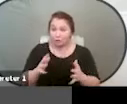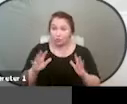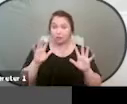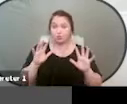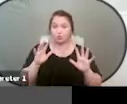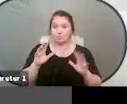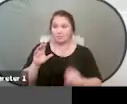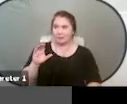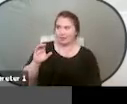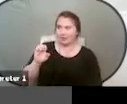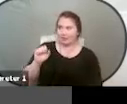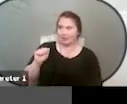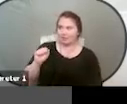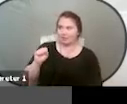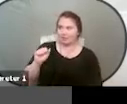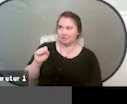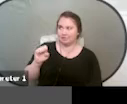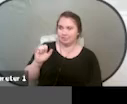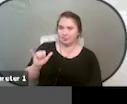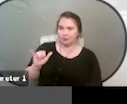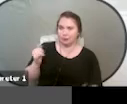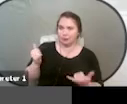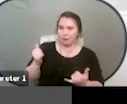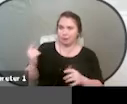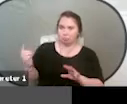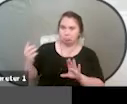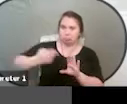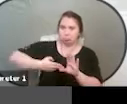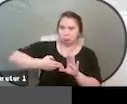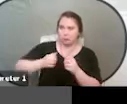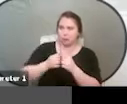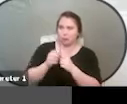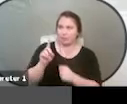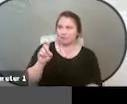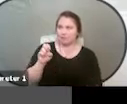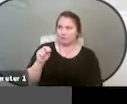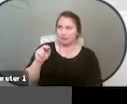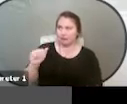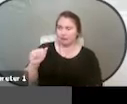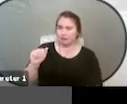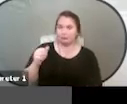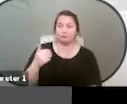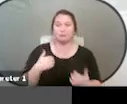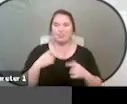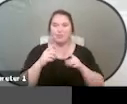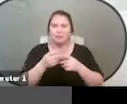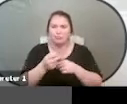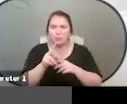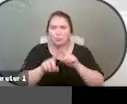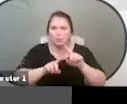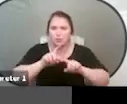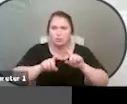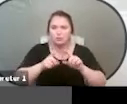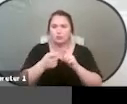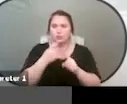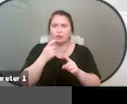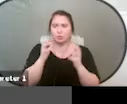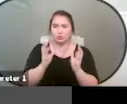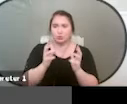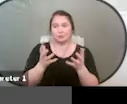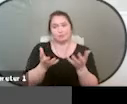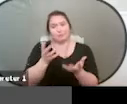is this where you are going to jump in with Dina and talk about? There are a couple of questions, Amy, Okay. you might want to